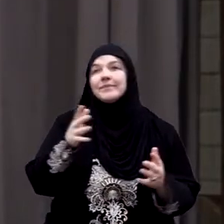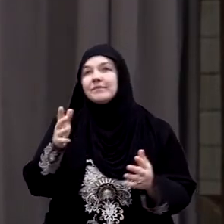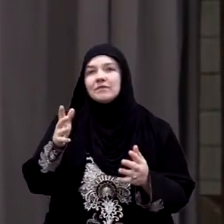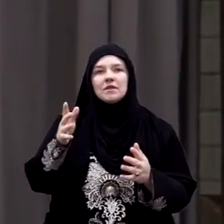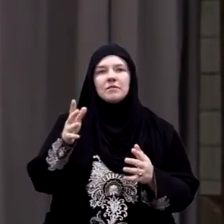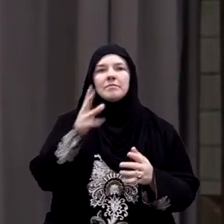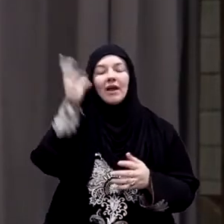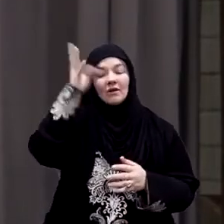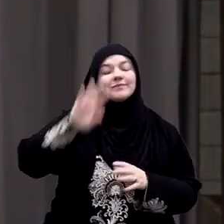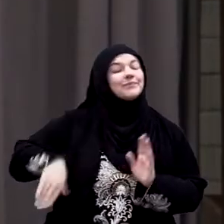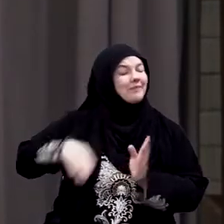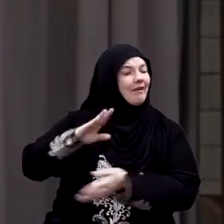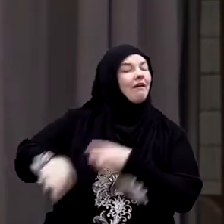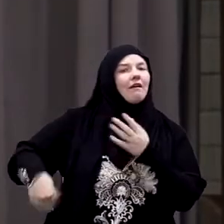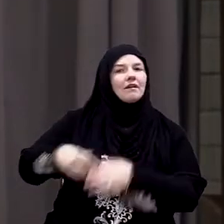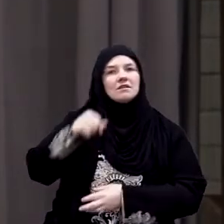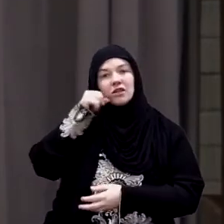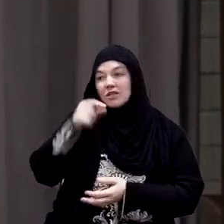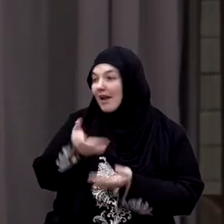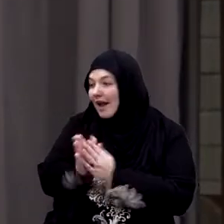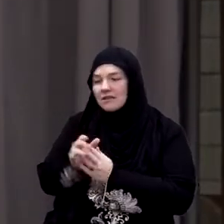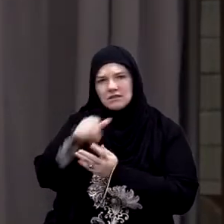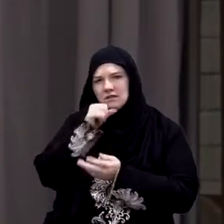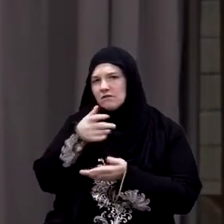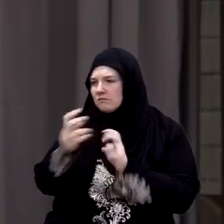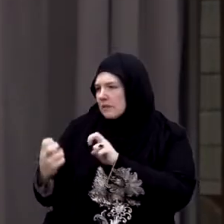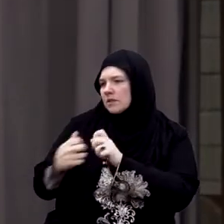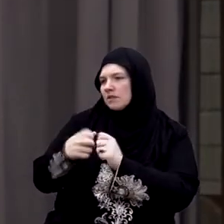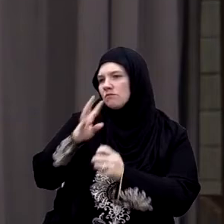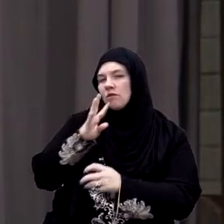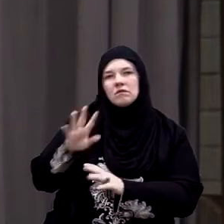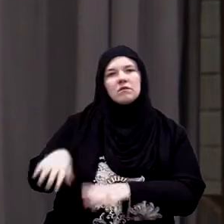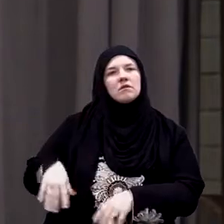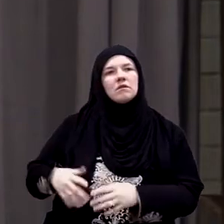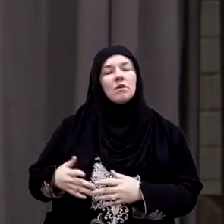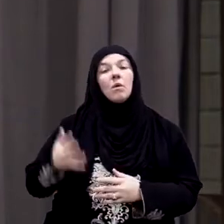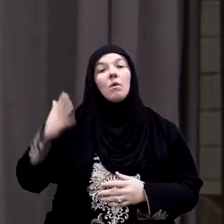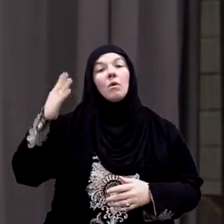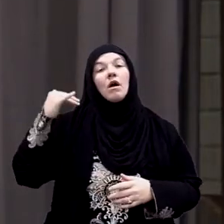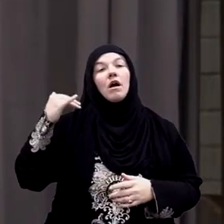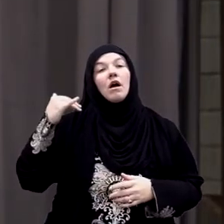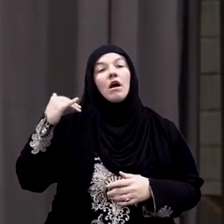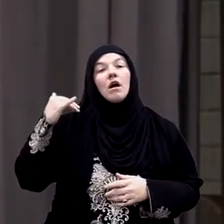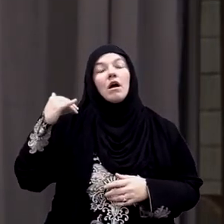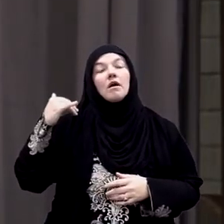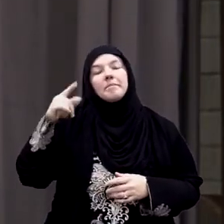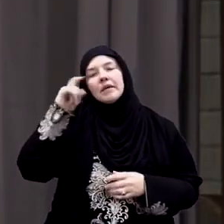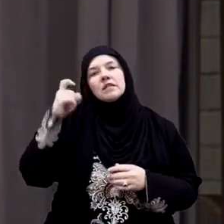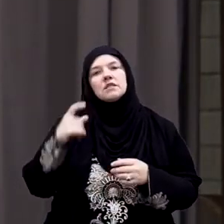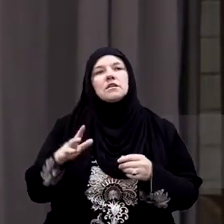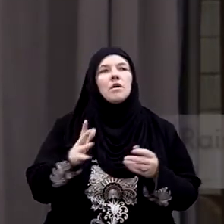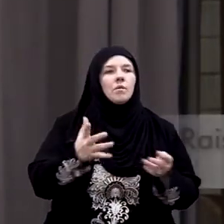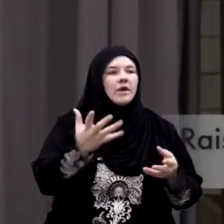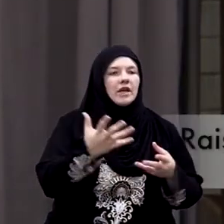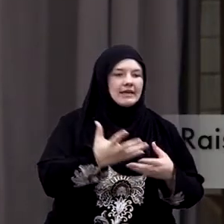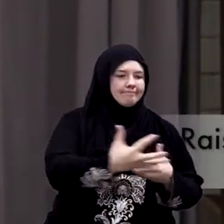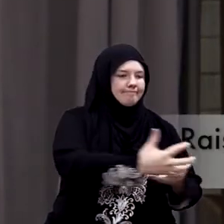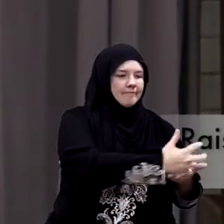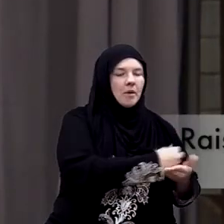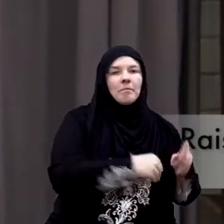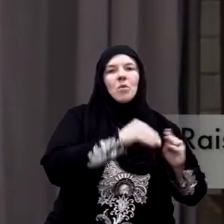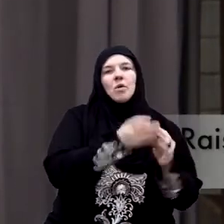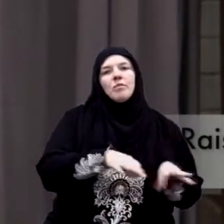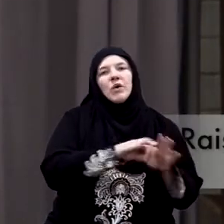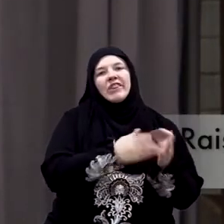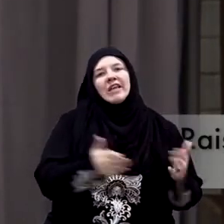he doesn't talk, because in his head, he filled it with other more important things